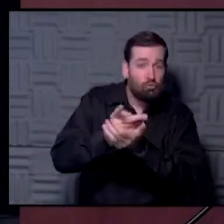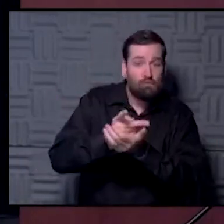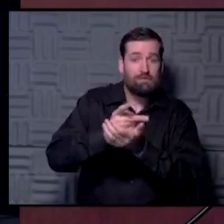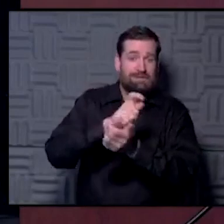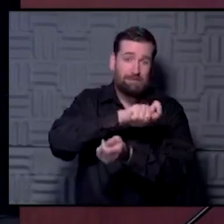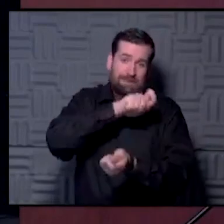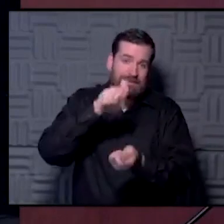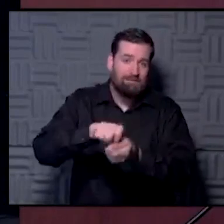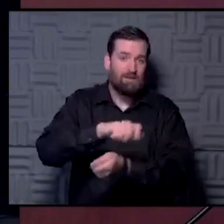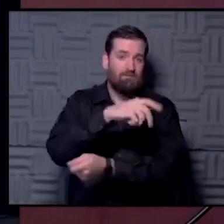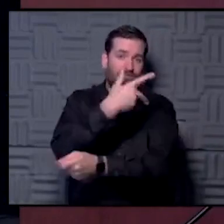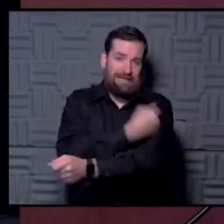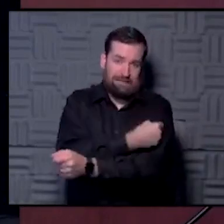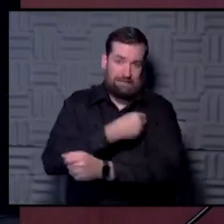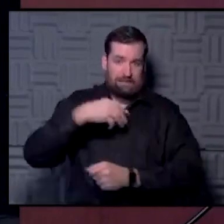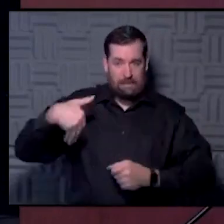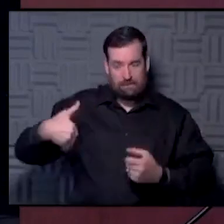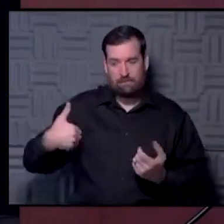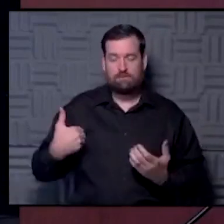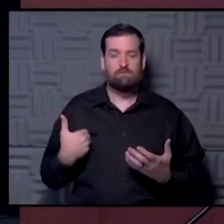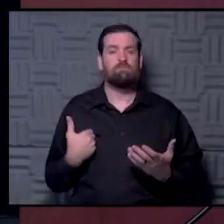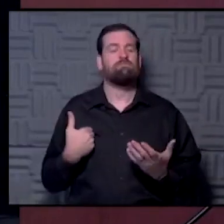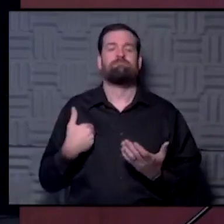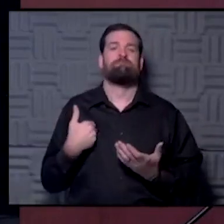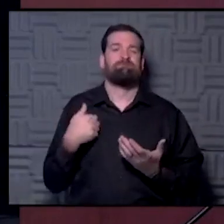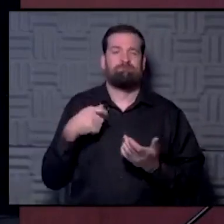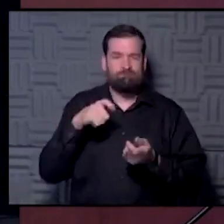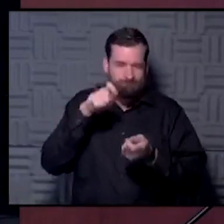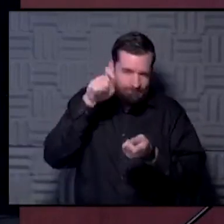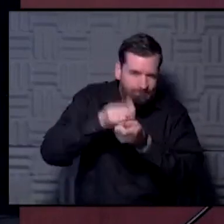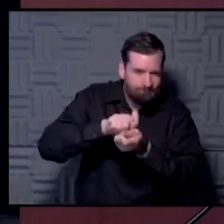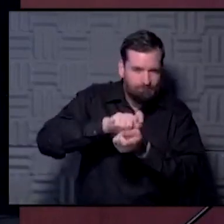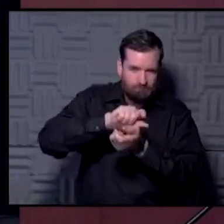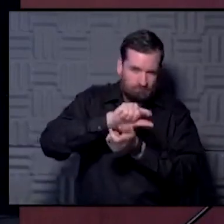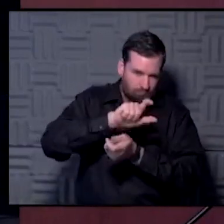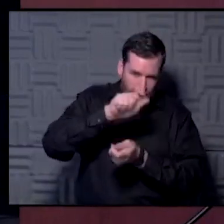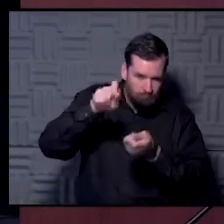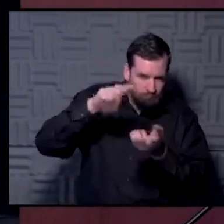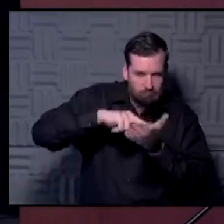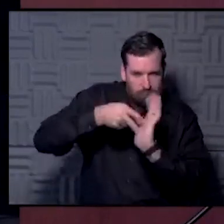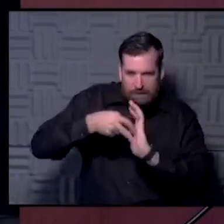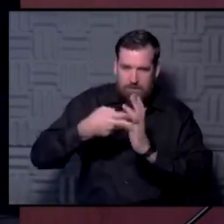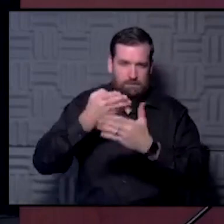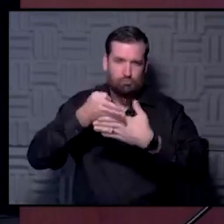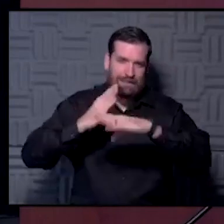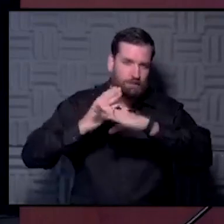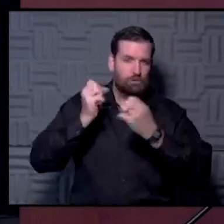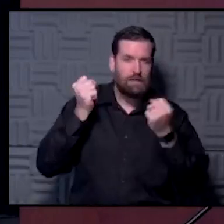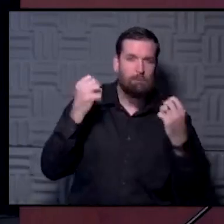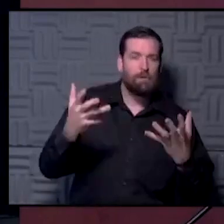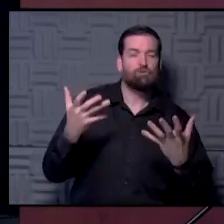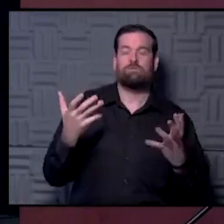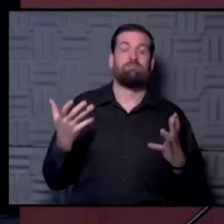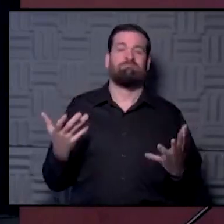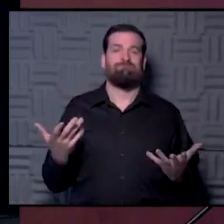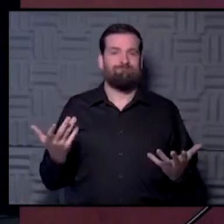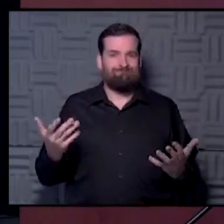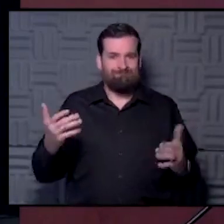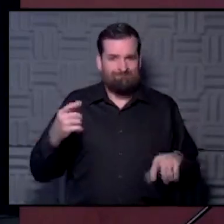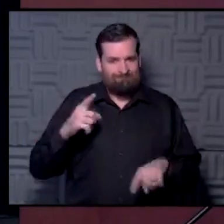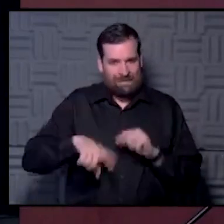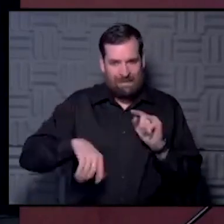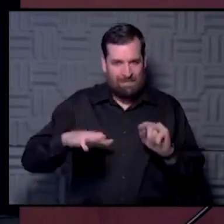in this case, it's hard to help quantify or even qualify what that protection might be. But I